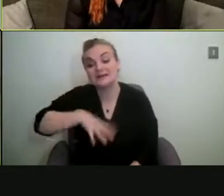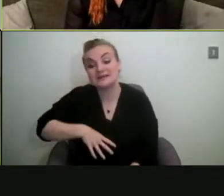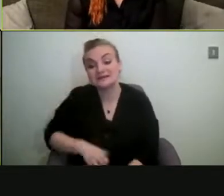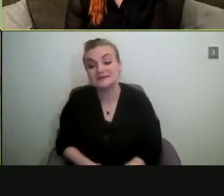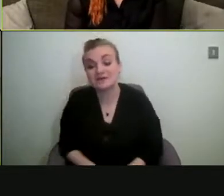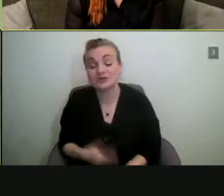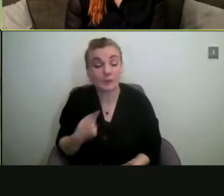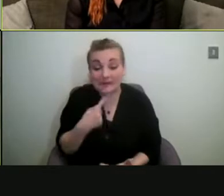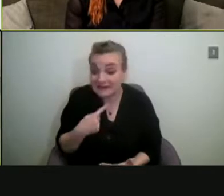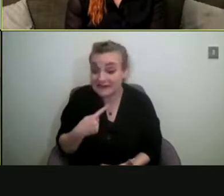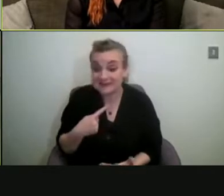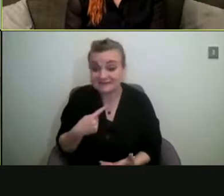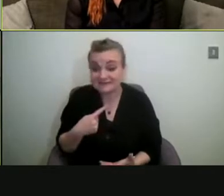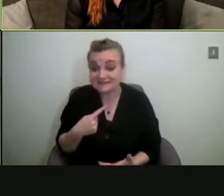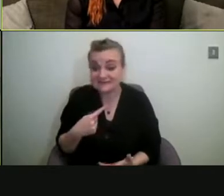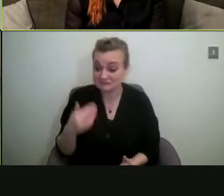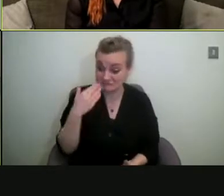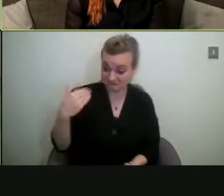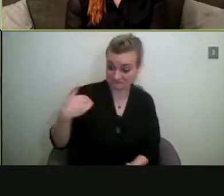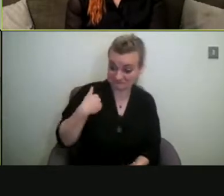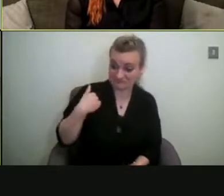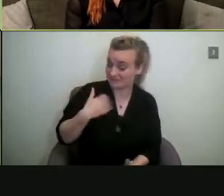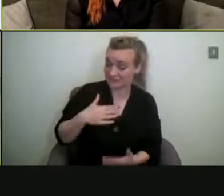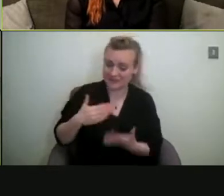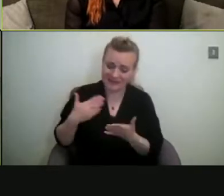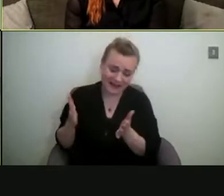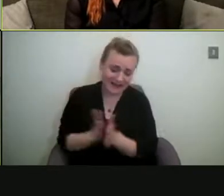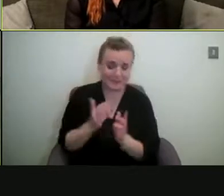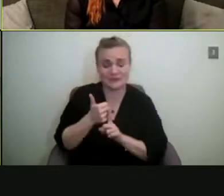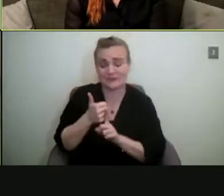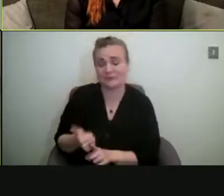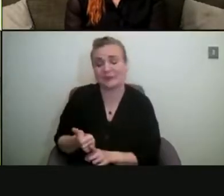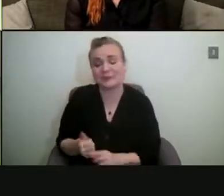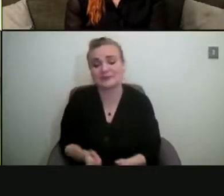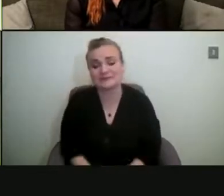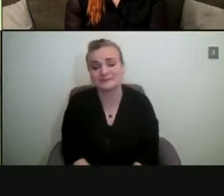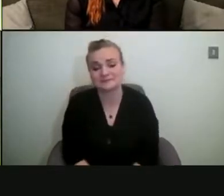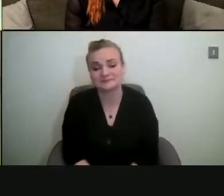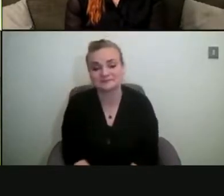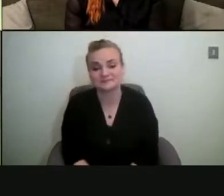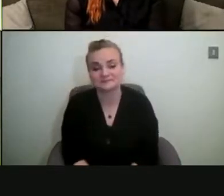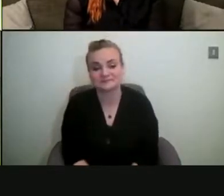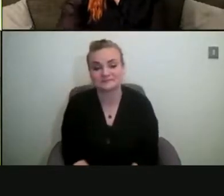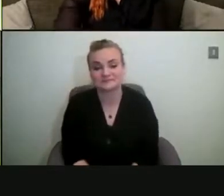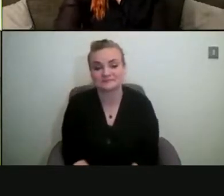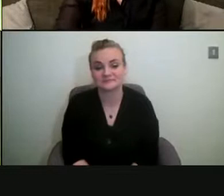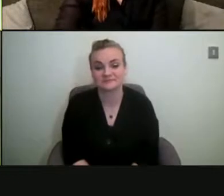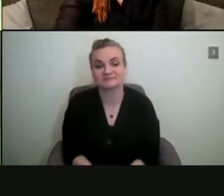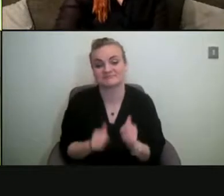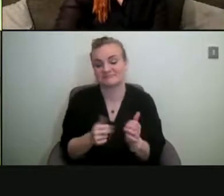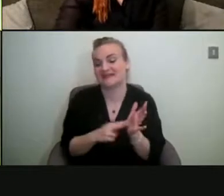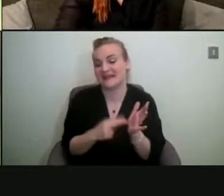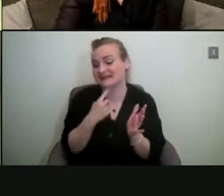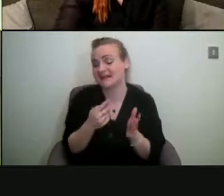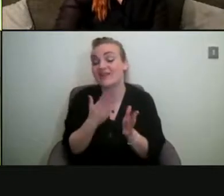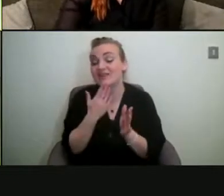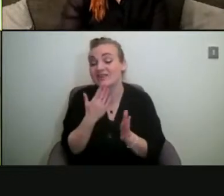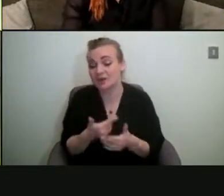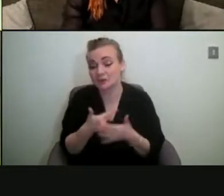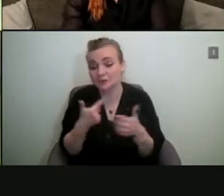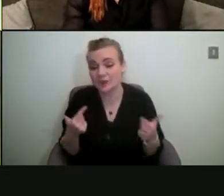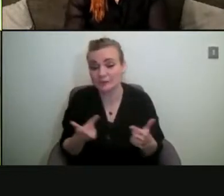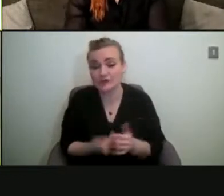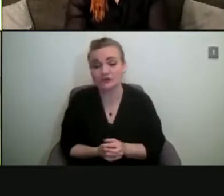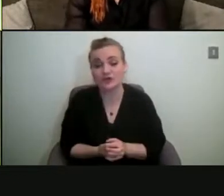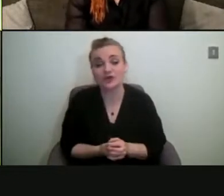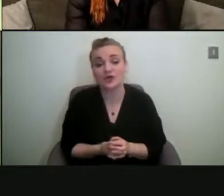out, and we'd be happy to support. Brilliant. Thank you so much. Okay, the next question is from